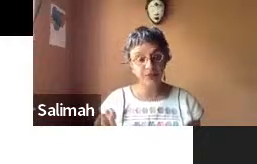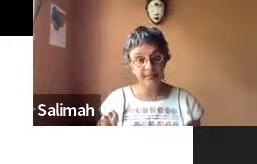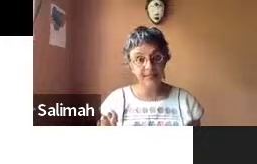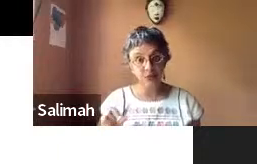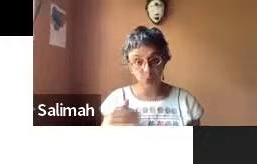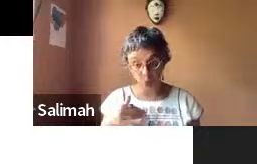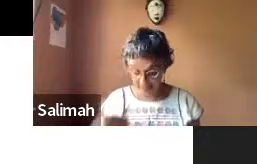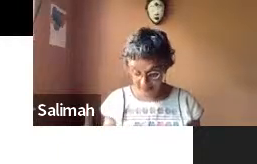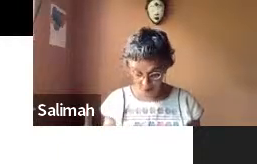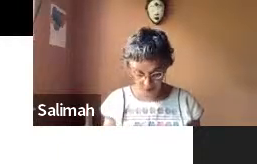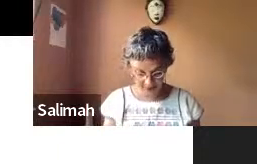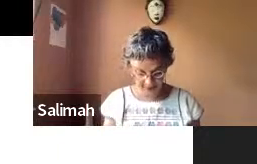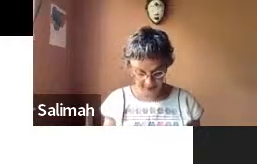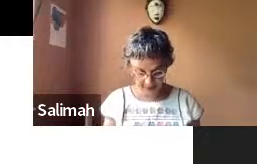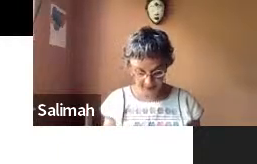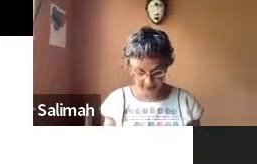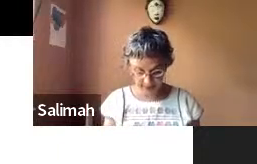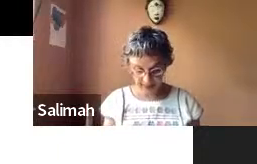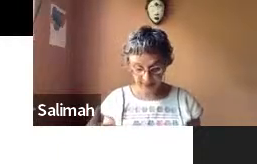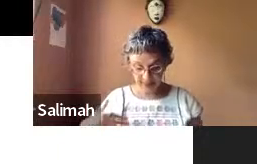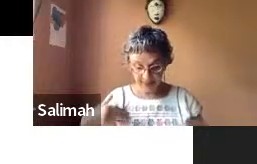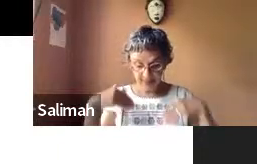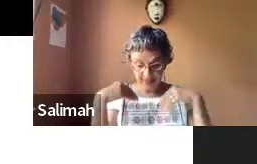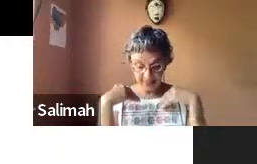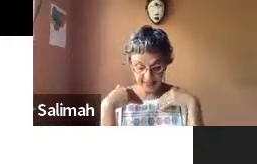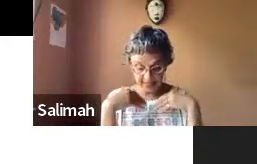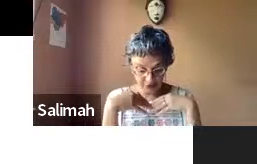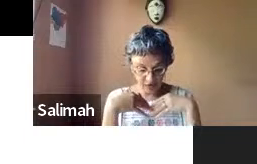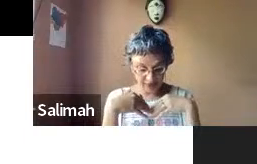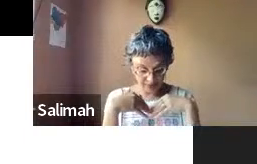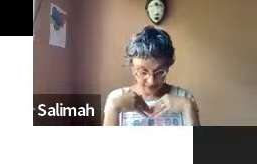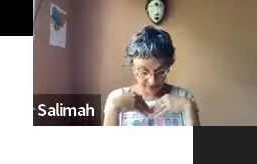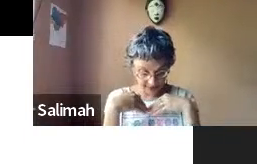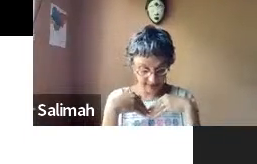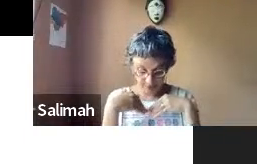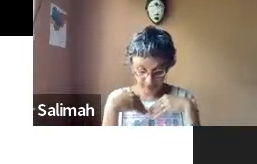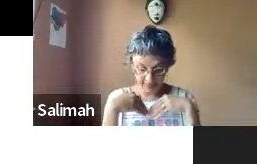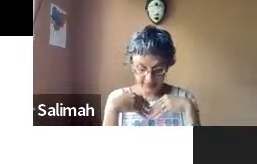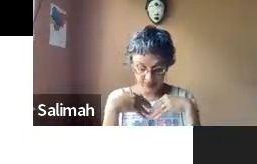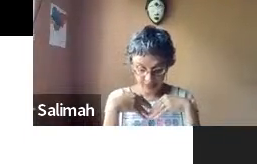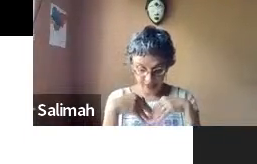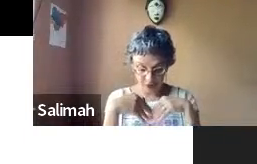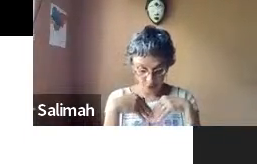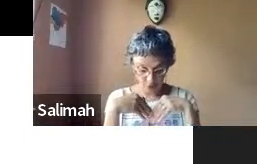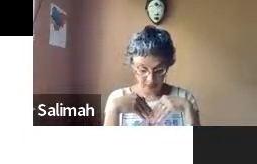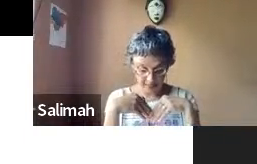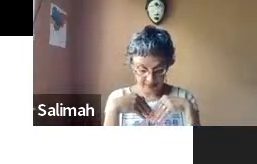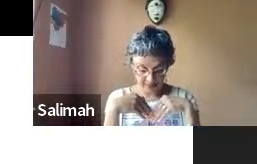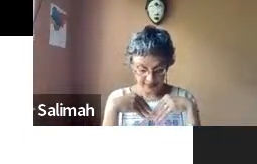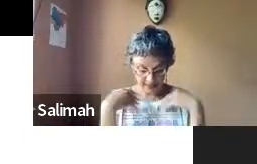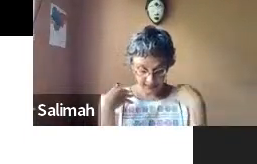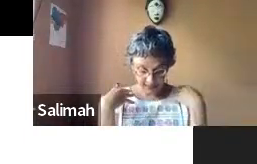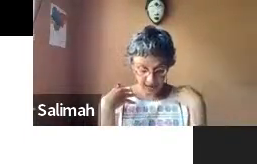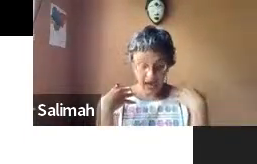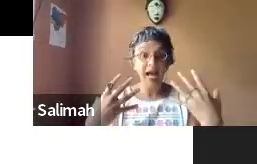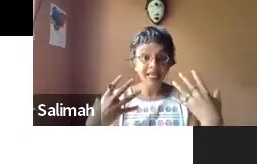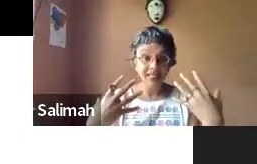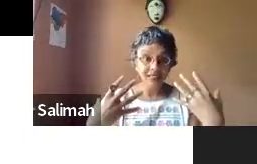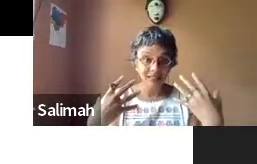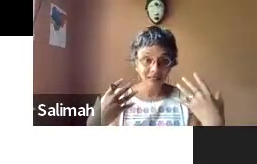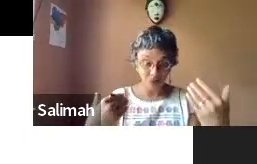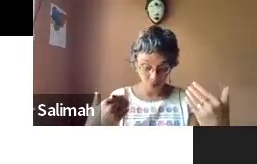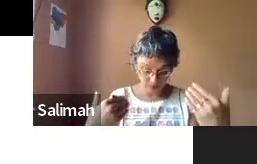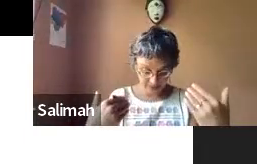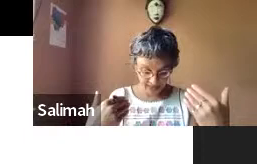regional differences within the continent, the dependency ratio is